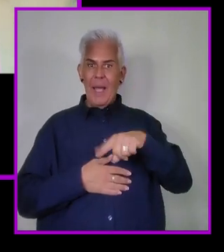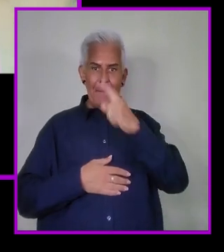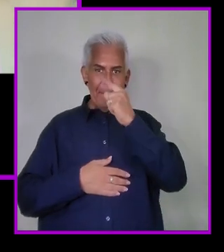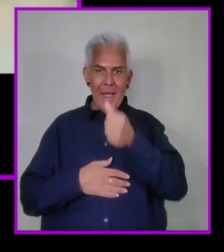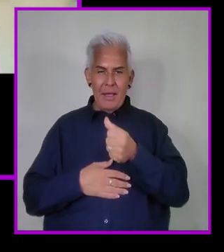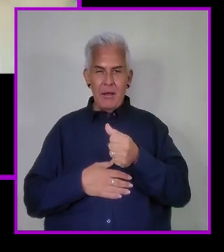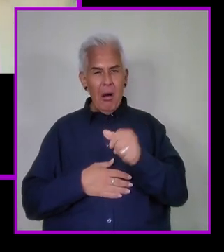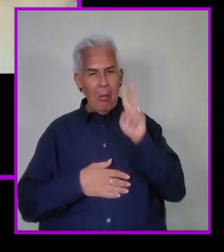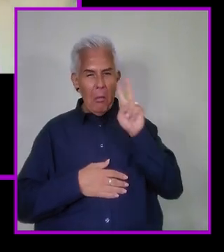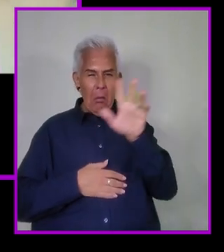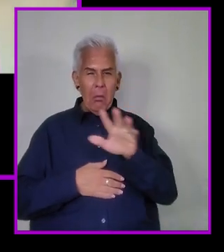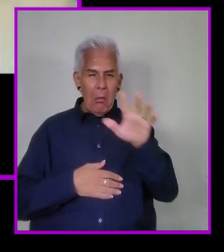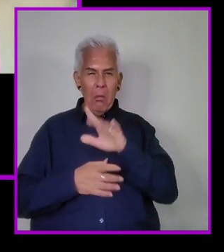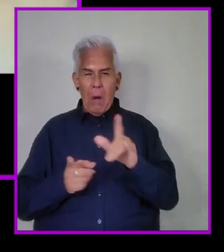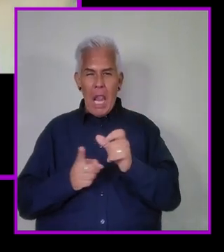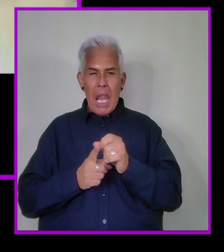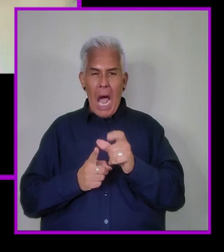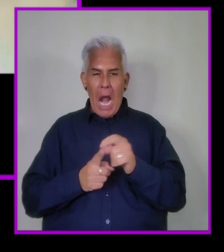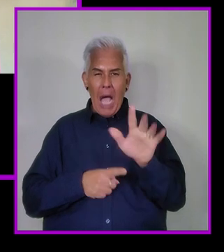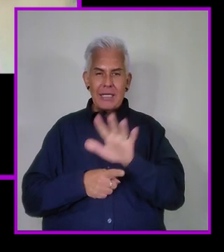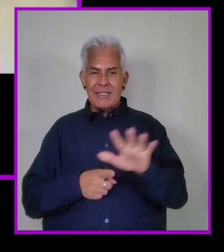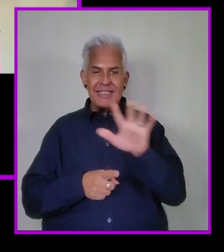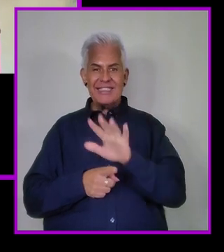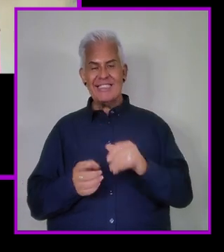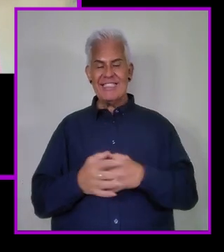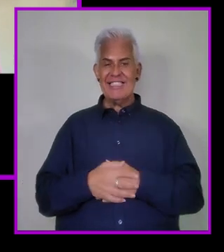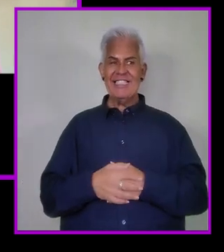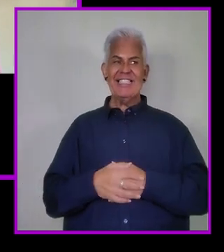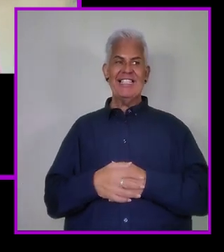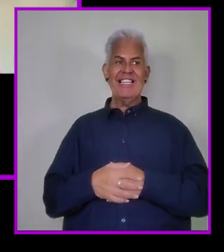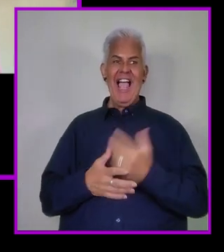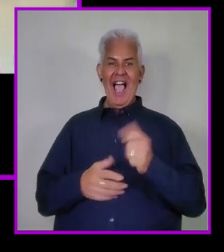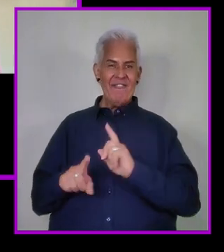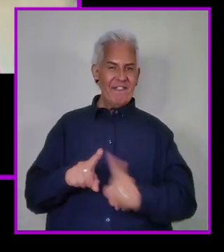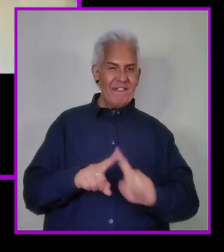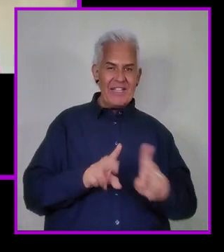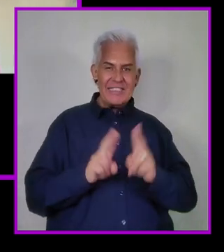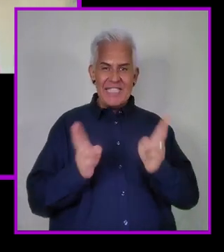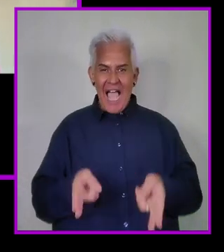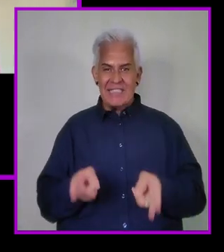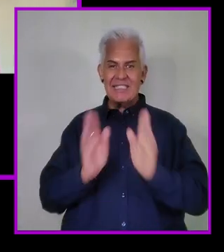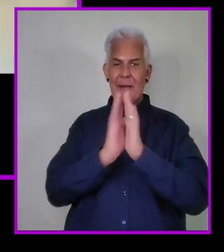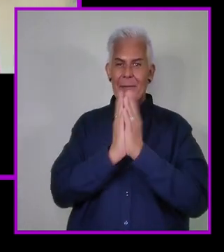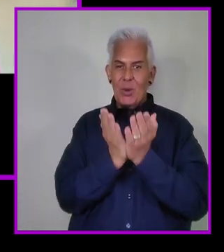or lilac, whichever way you like to describe it. And there's lots of desks and